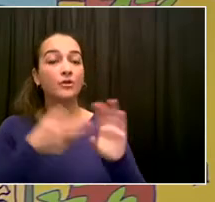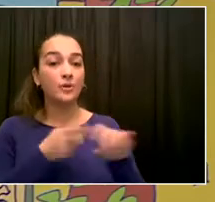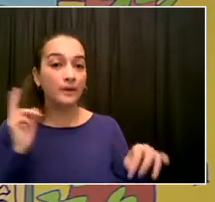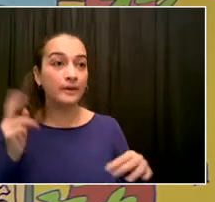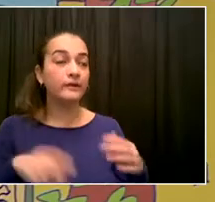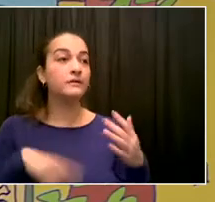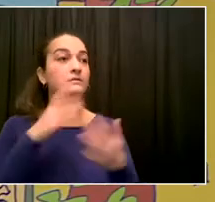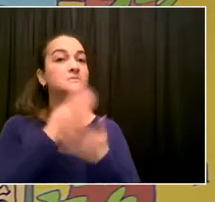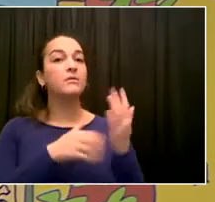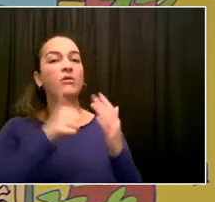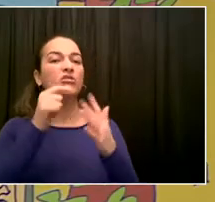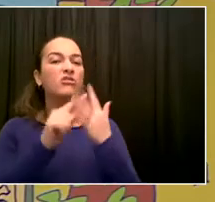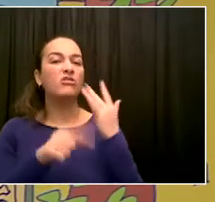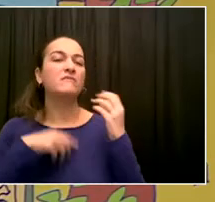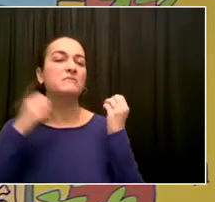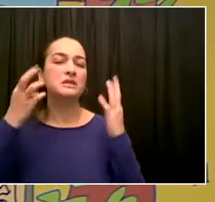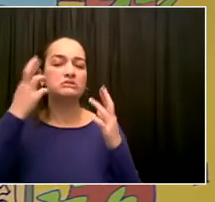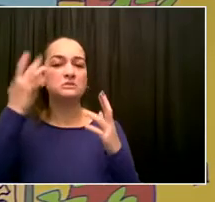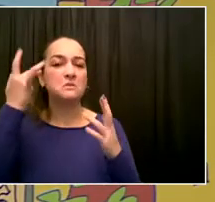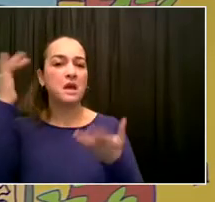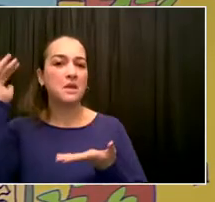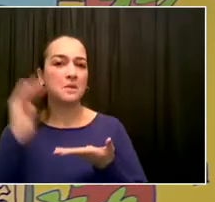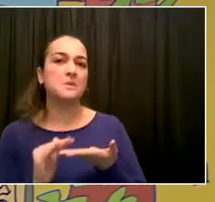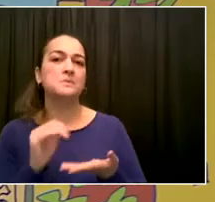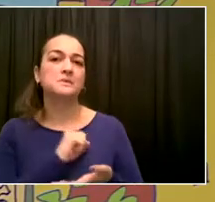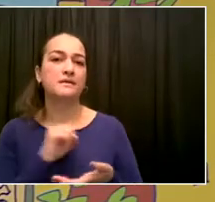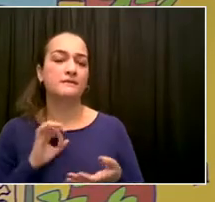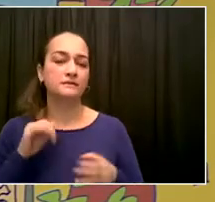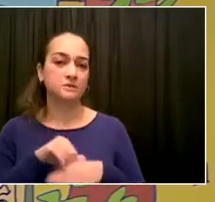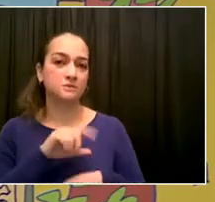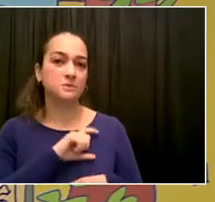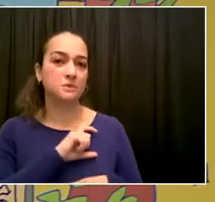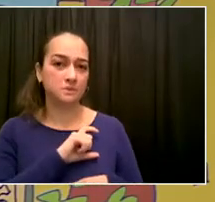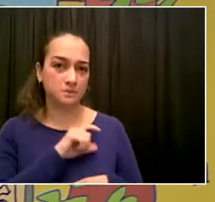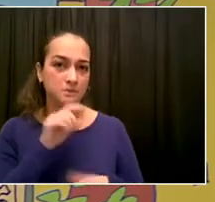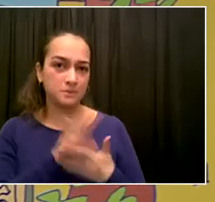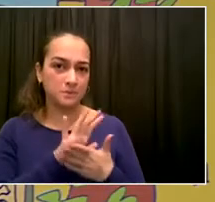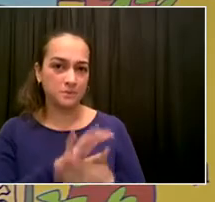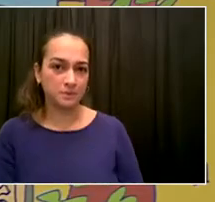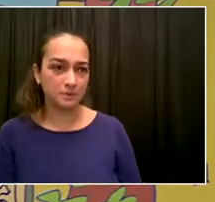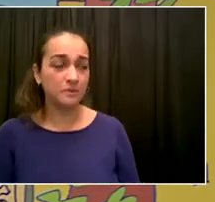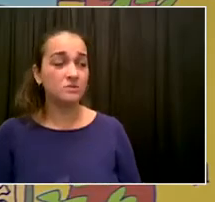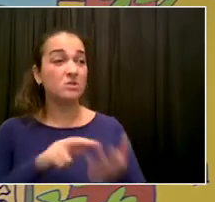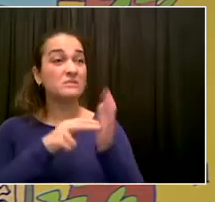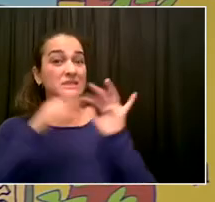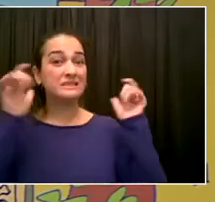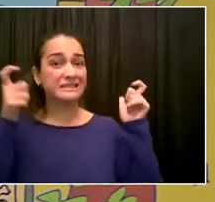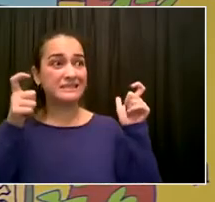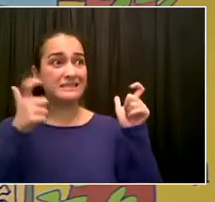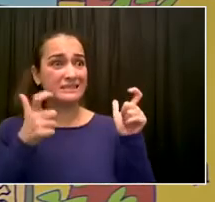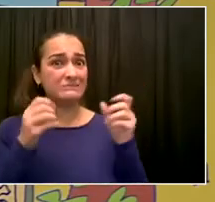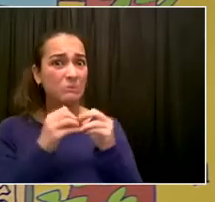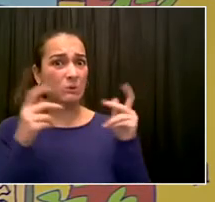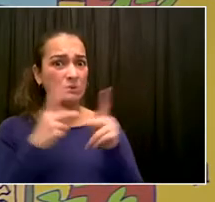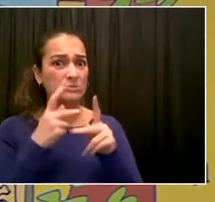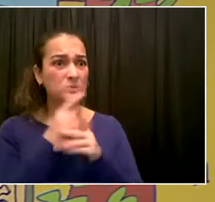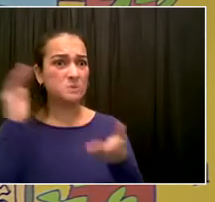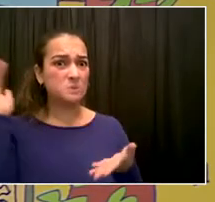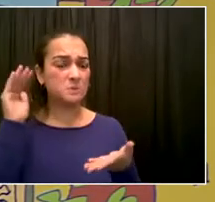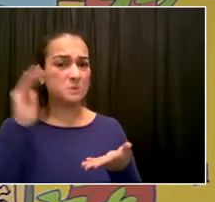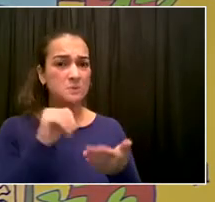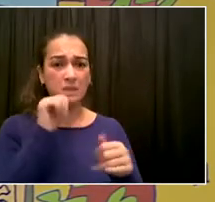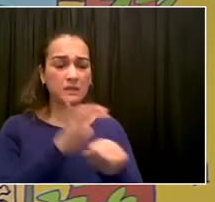I'm asking this question about whether you need more safety officers, for example, last week at Mott Haven, where they found